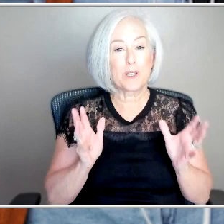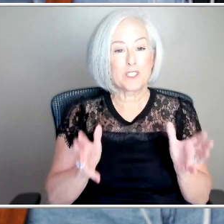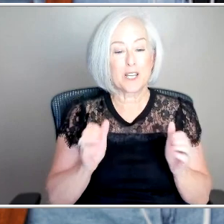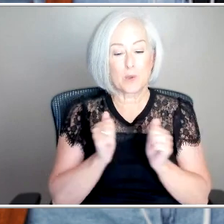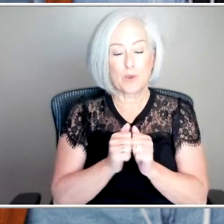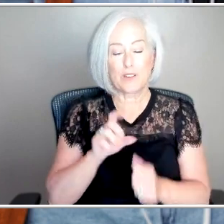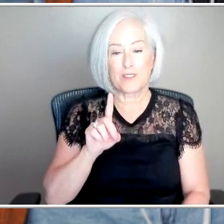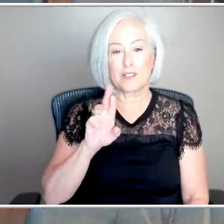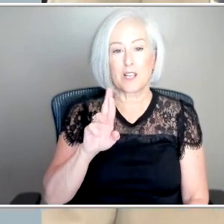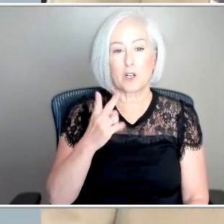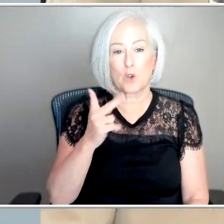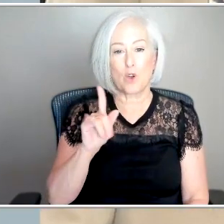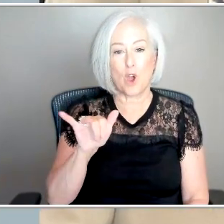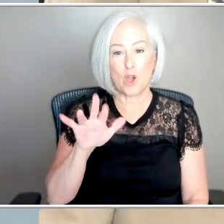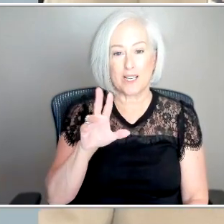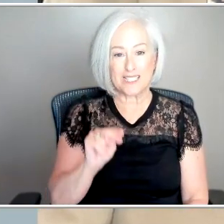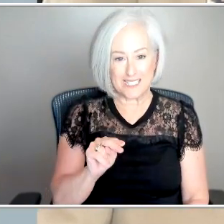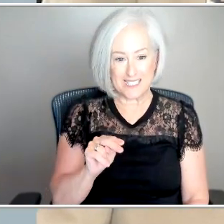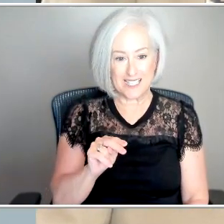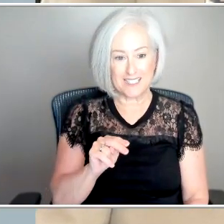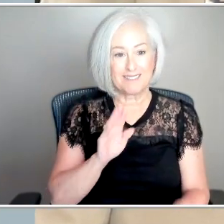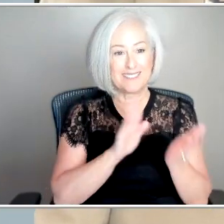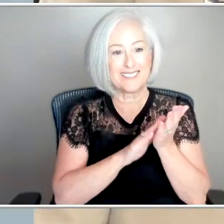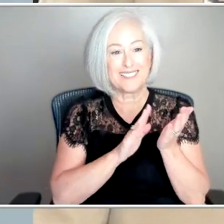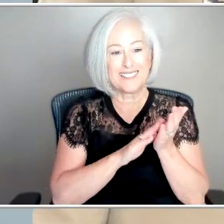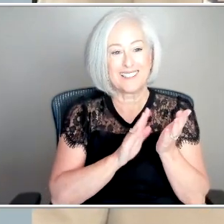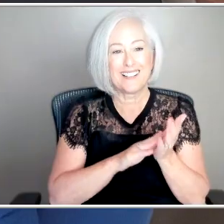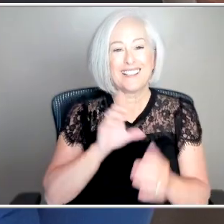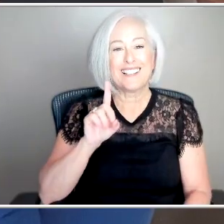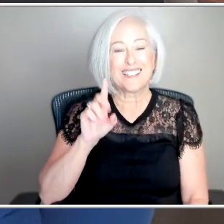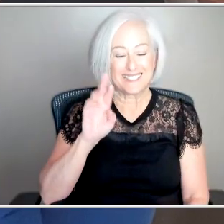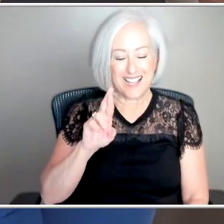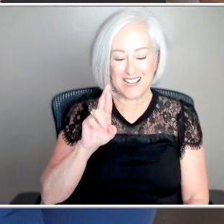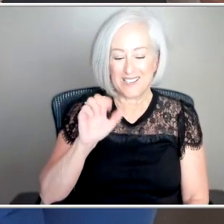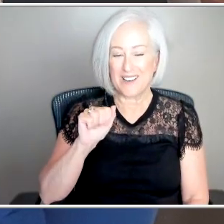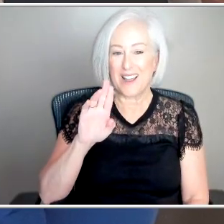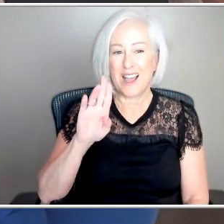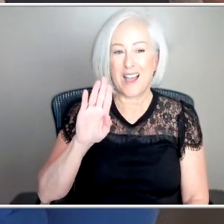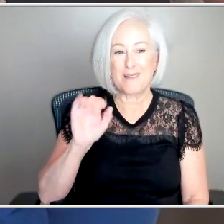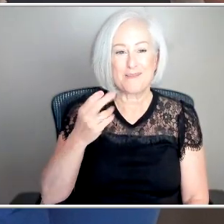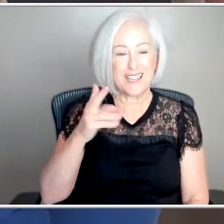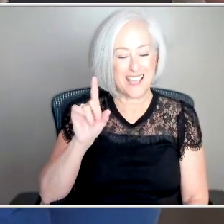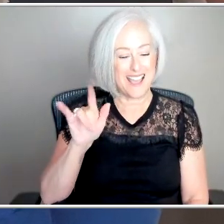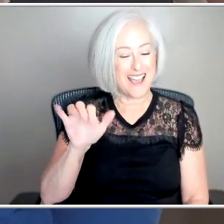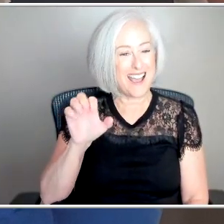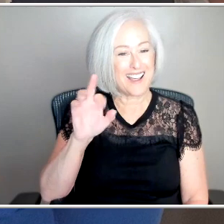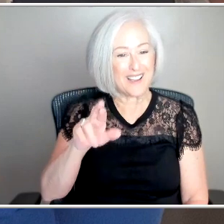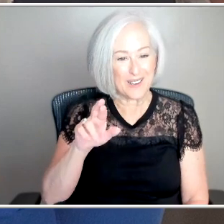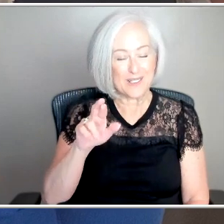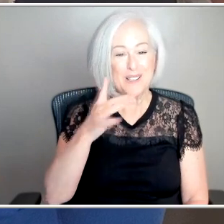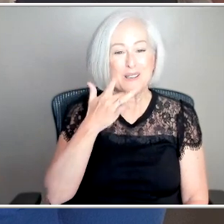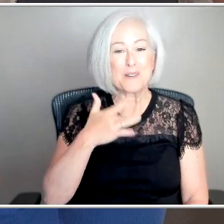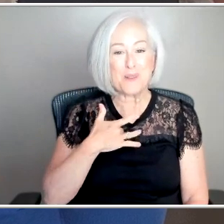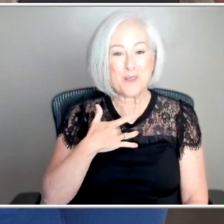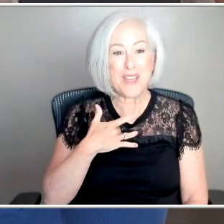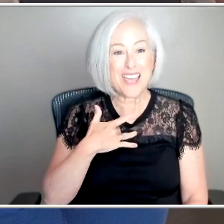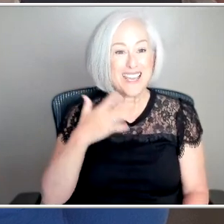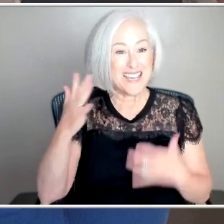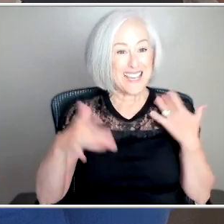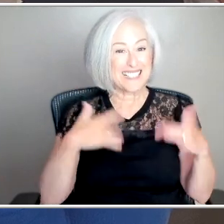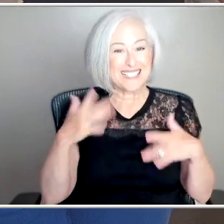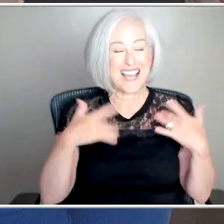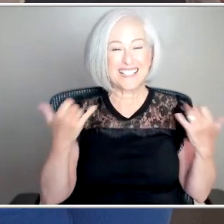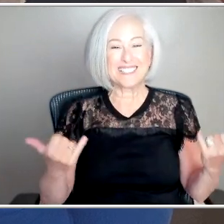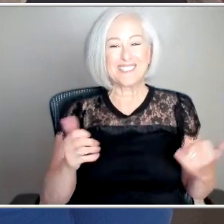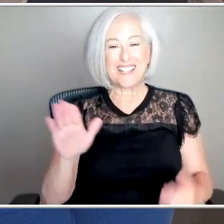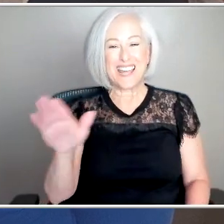shout out. Again, it's Dr. Abiyankar's birthday, celebrating a birthday today. Adrian's very excited. Erica's excited to be here. Your staff. I said,